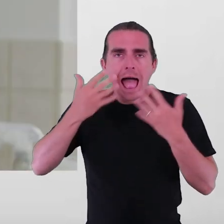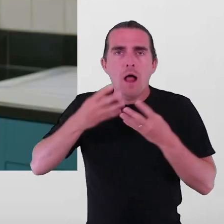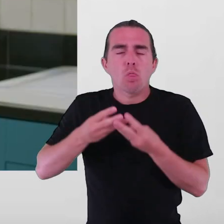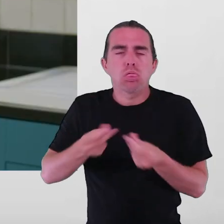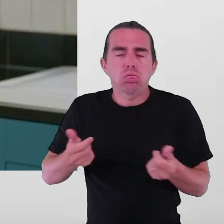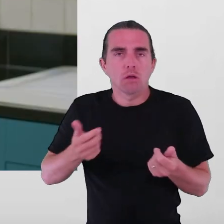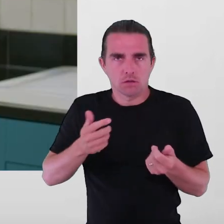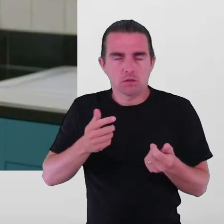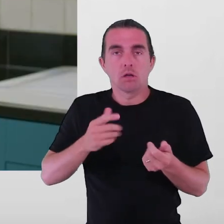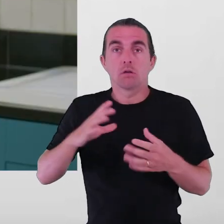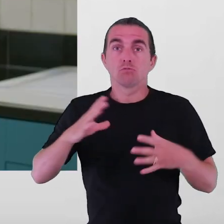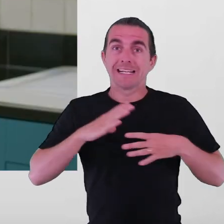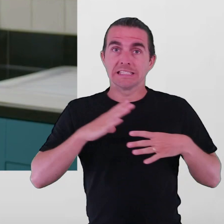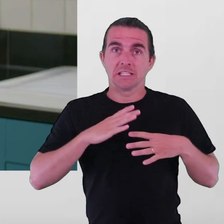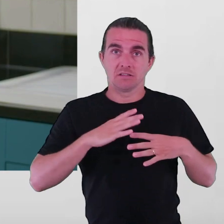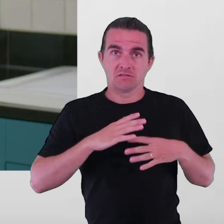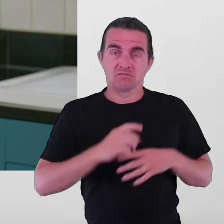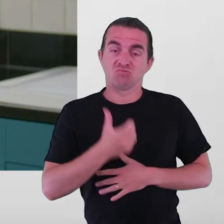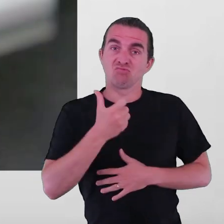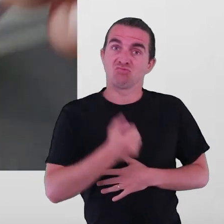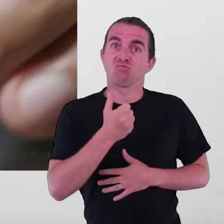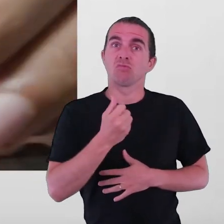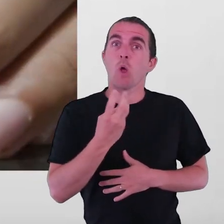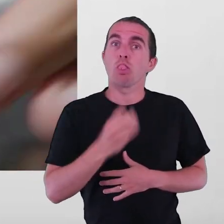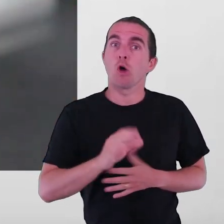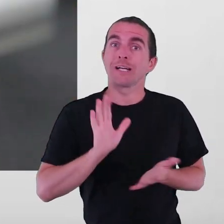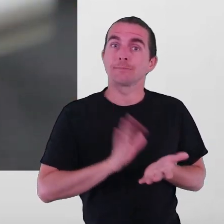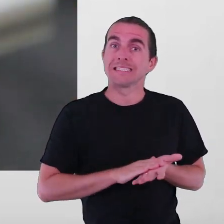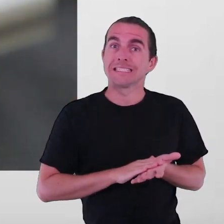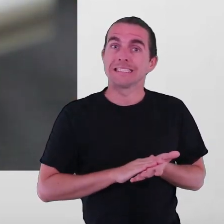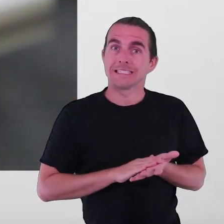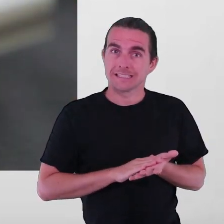bubble. Set a timer for 30 minutes.